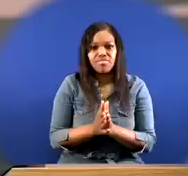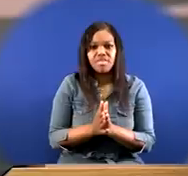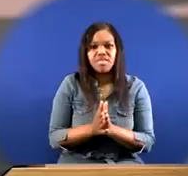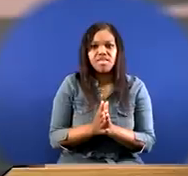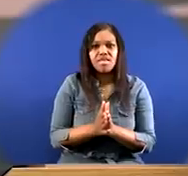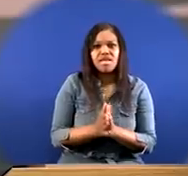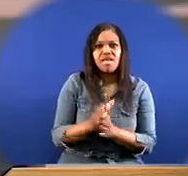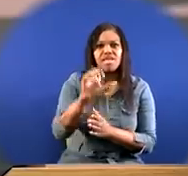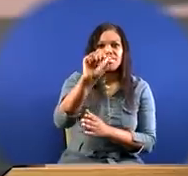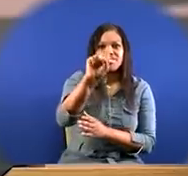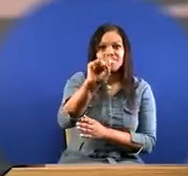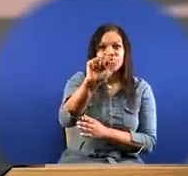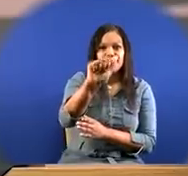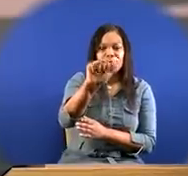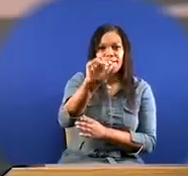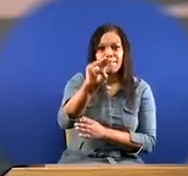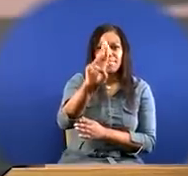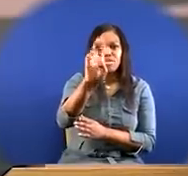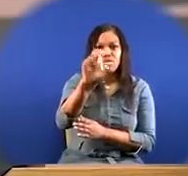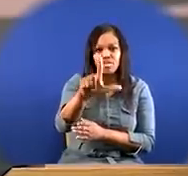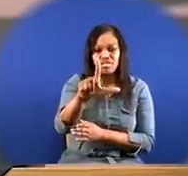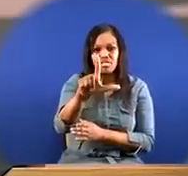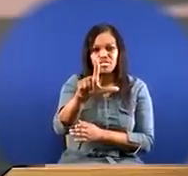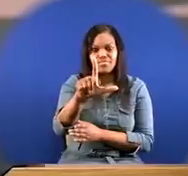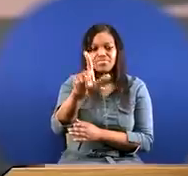Reverend Samuel Kiles